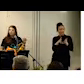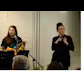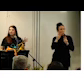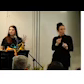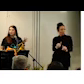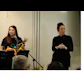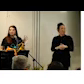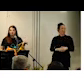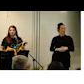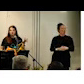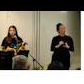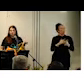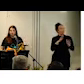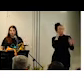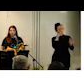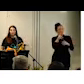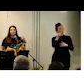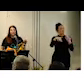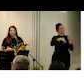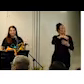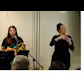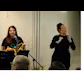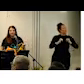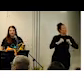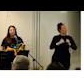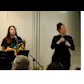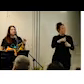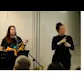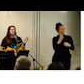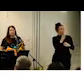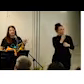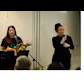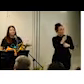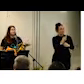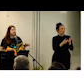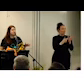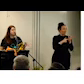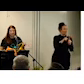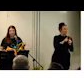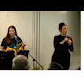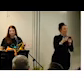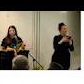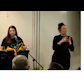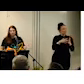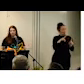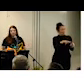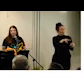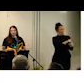career, and I'm currently focused on social behavior using mice and rats and understanding specific elements of social